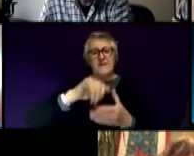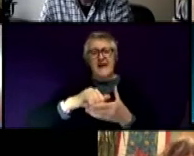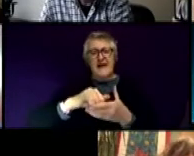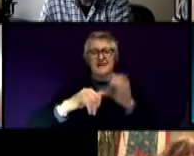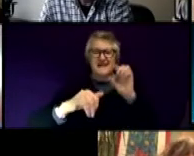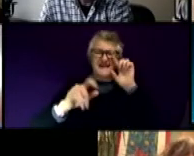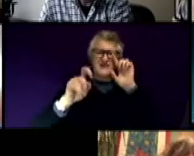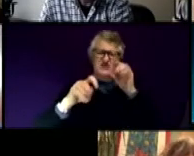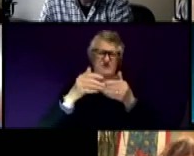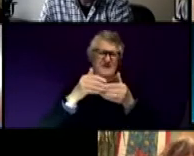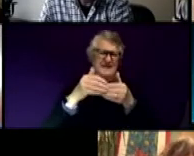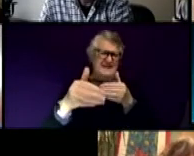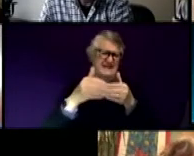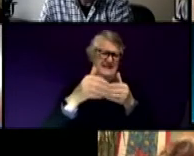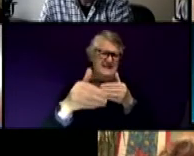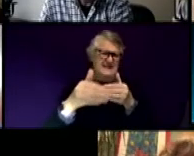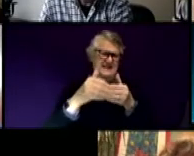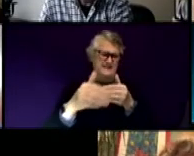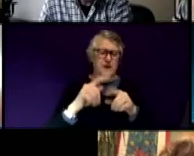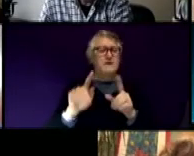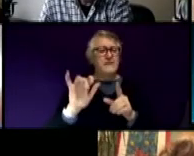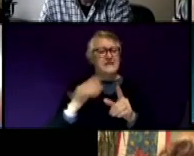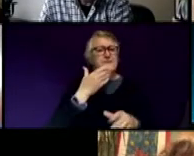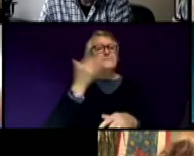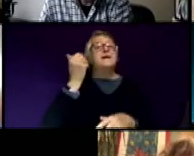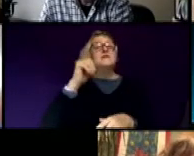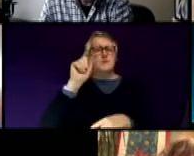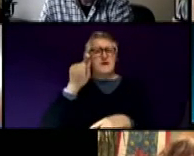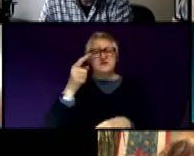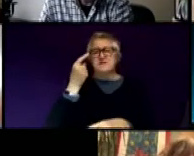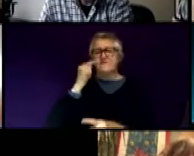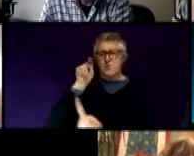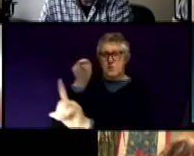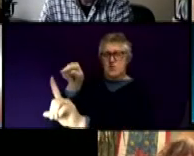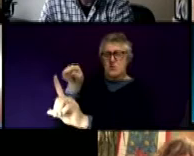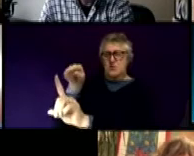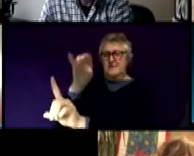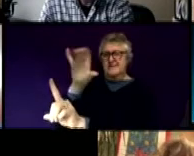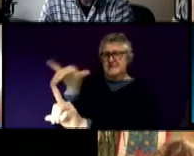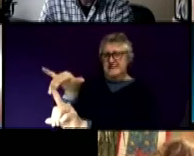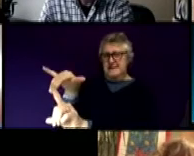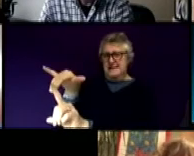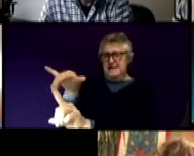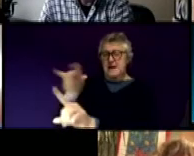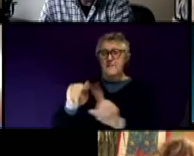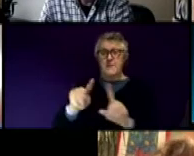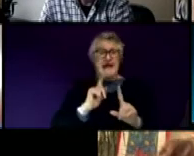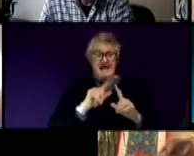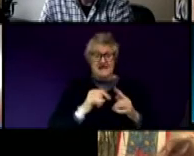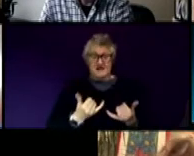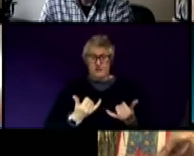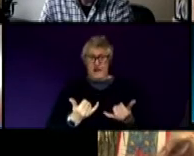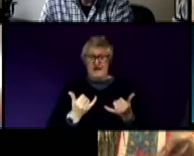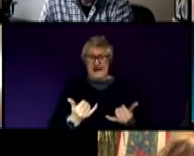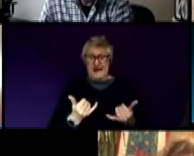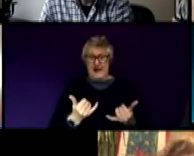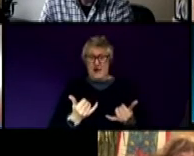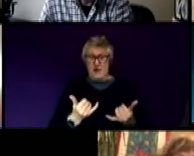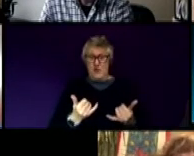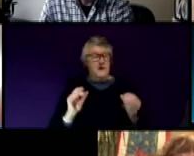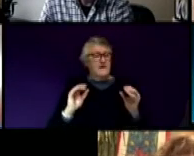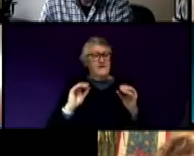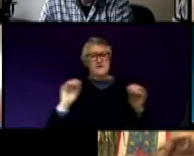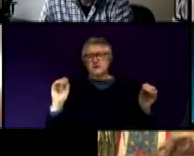better question for the city. I just want you to know, as of right now, there is not a next calendar date for a